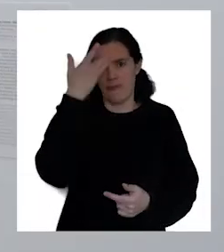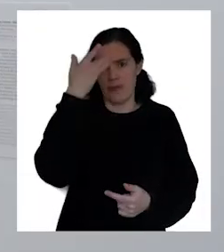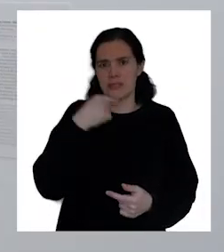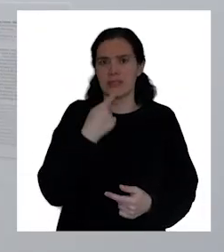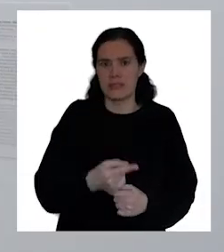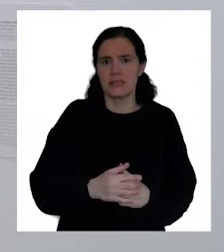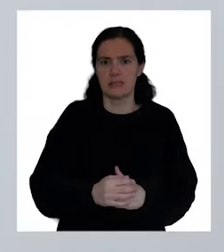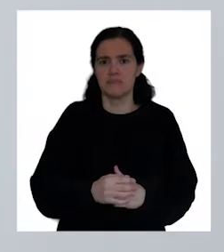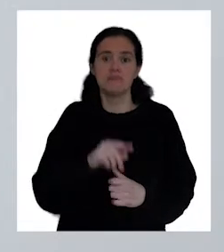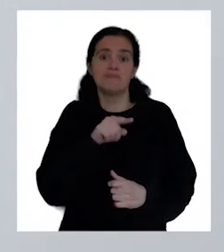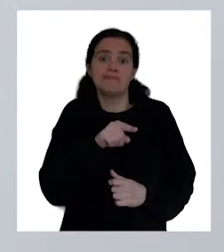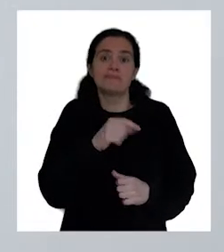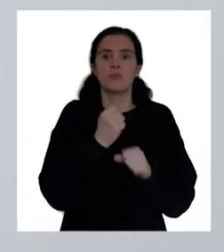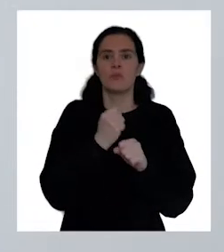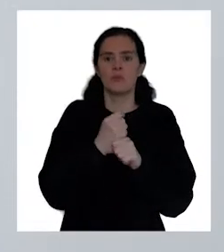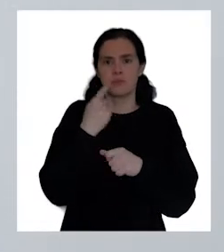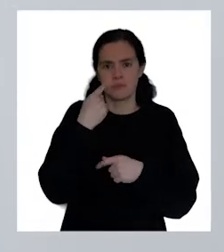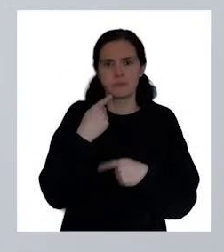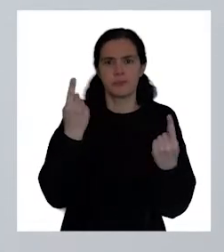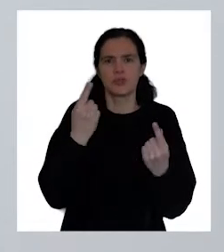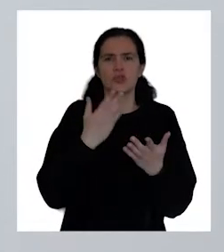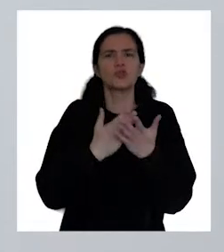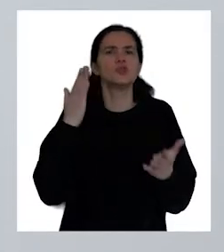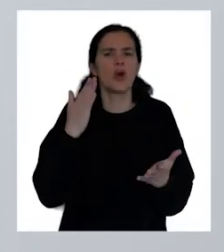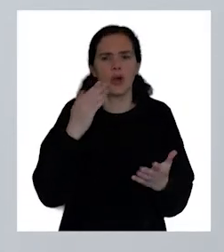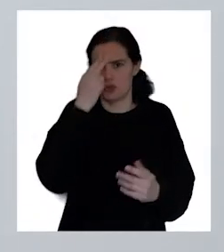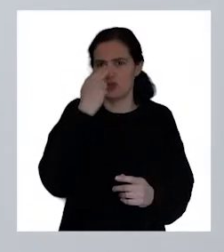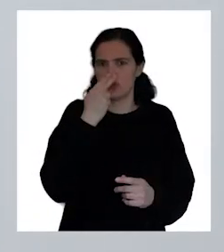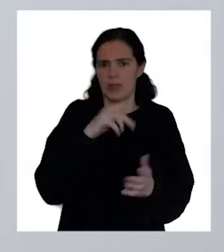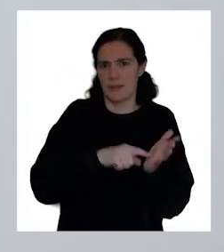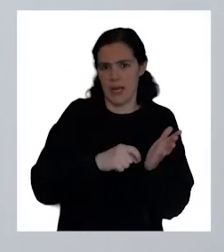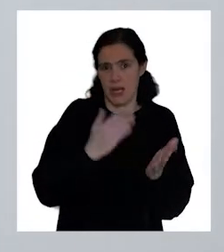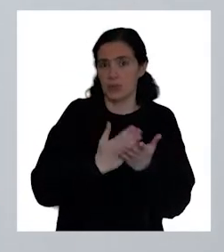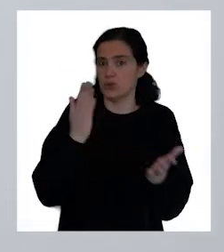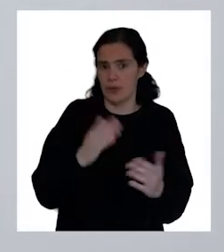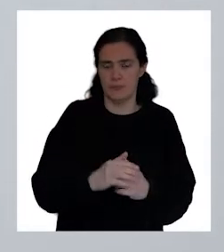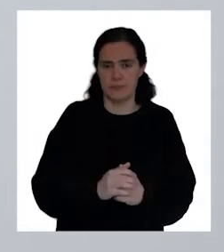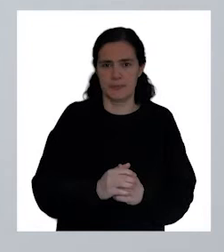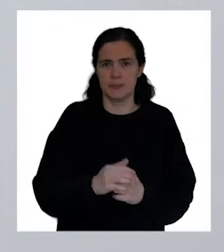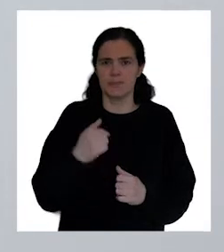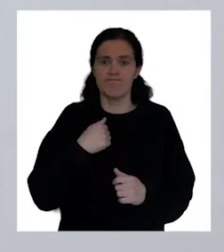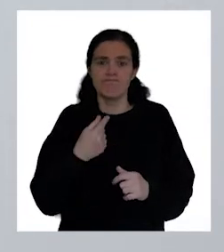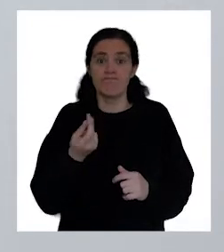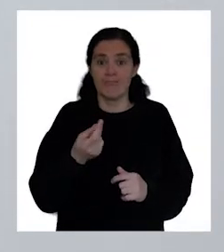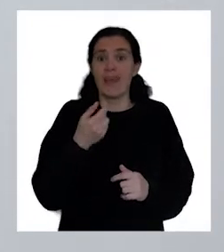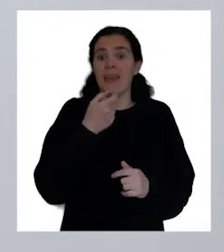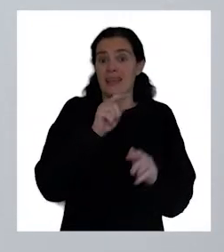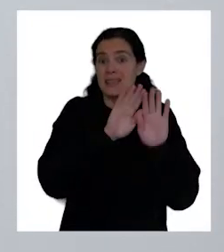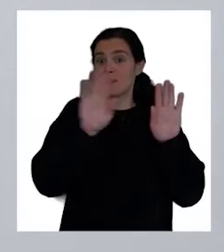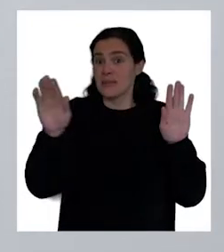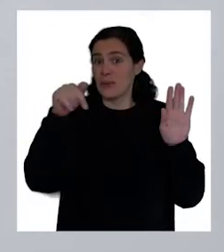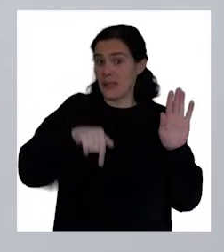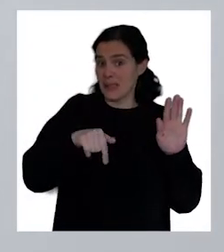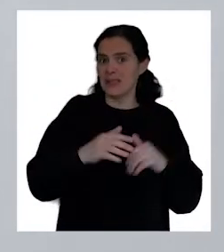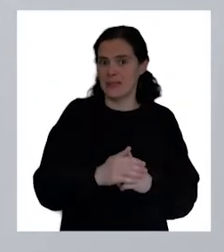be easy to say that this is a work that only looks at American history. But having this exhibition